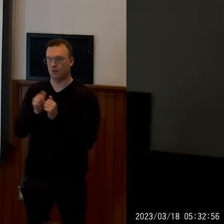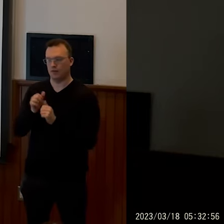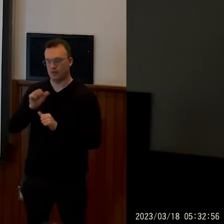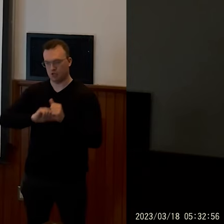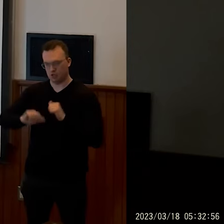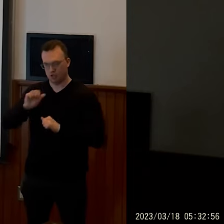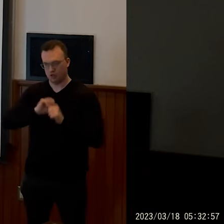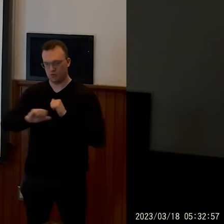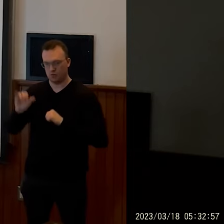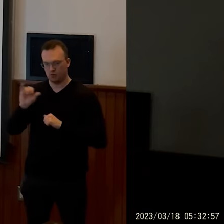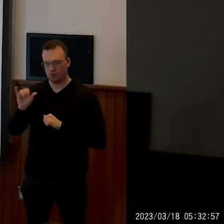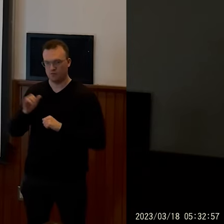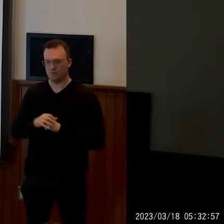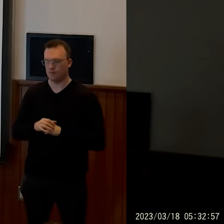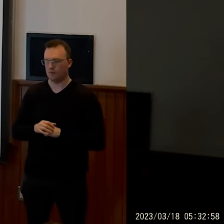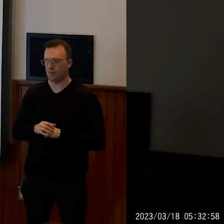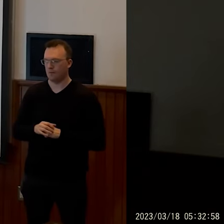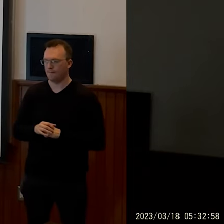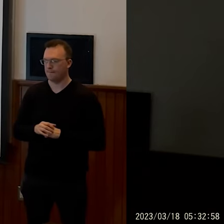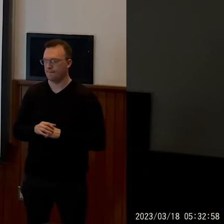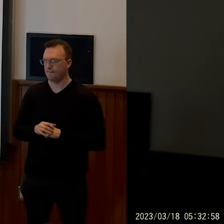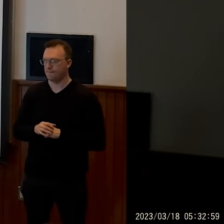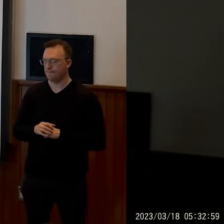each other.